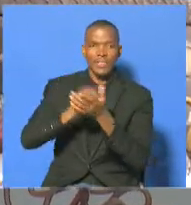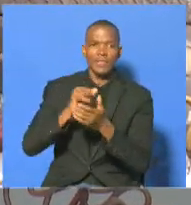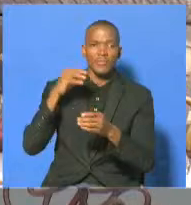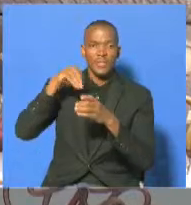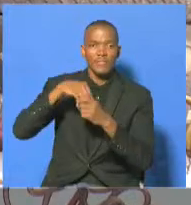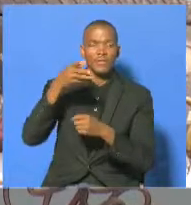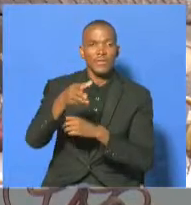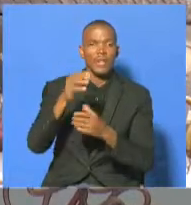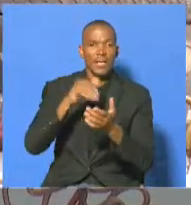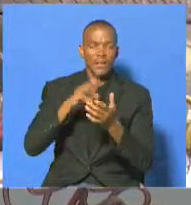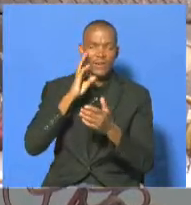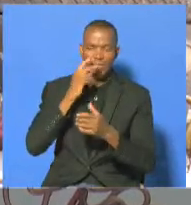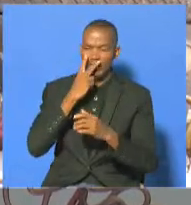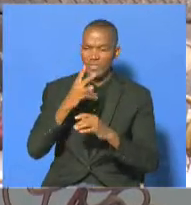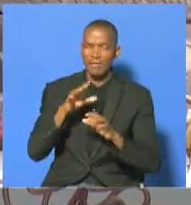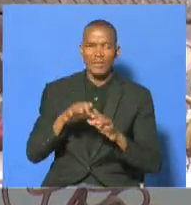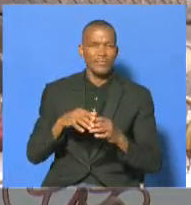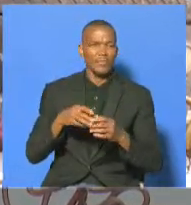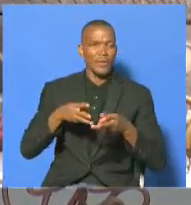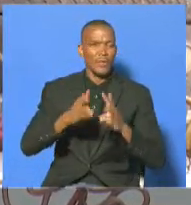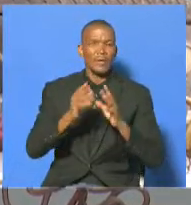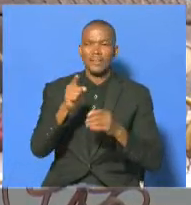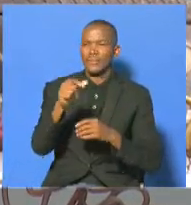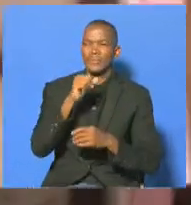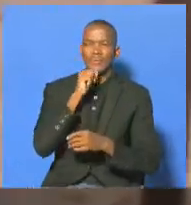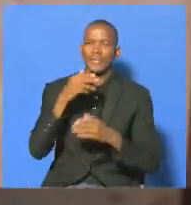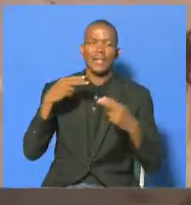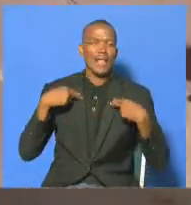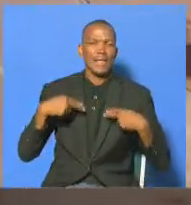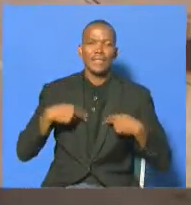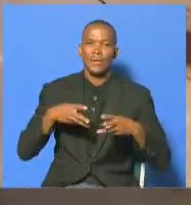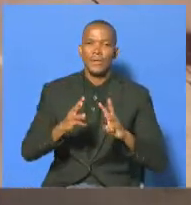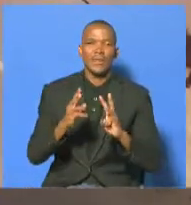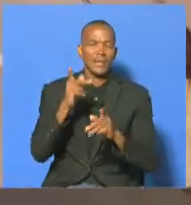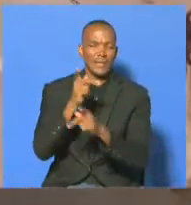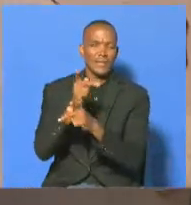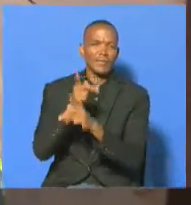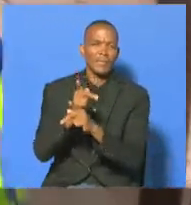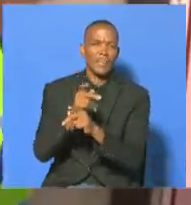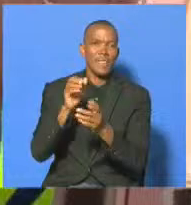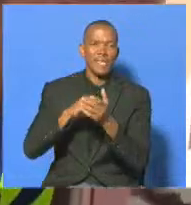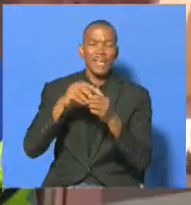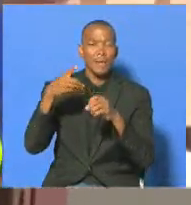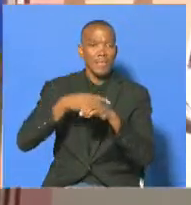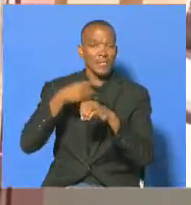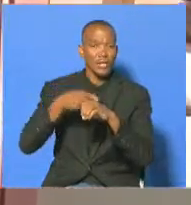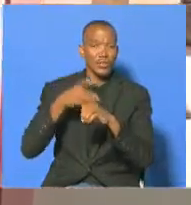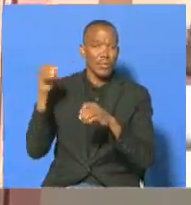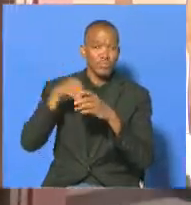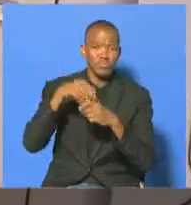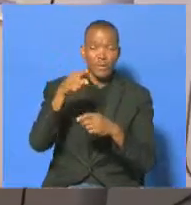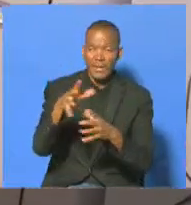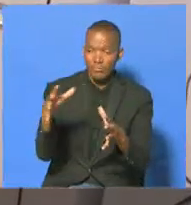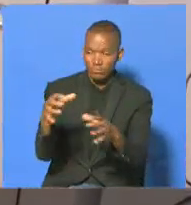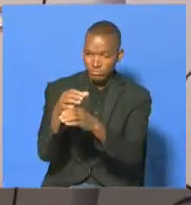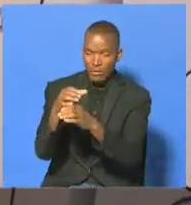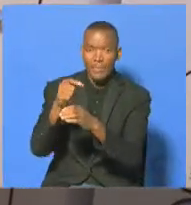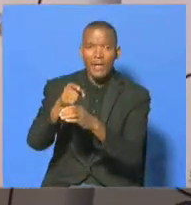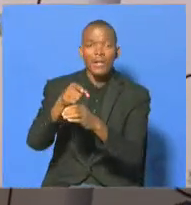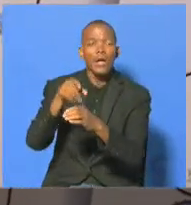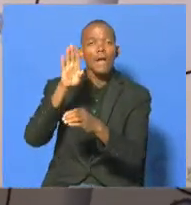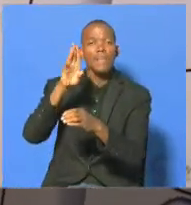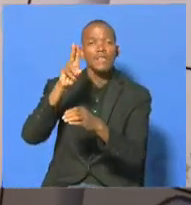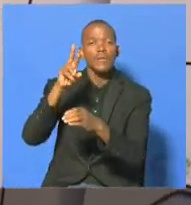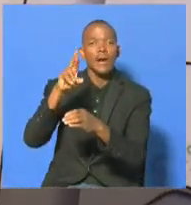o ithelwa di beilwe ka tsela e leng gore tota ga e healthy sente. Even though the smuggled potatoes were confiscated by Botswana